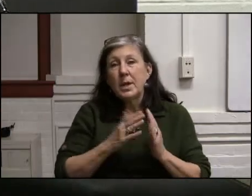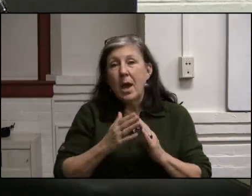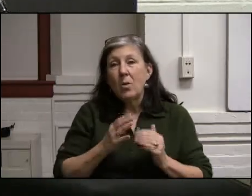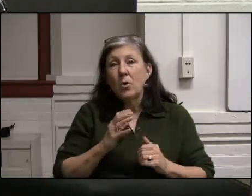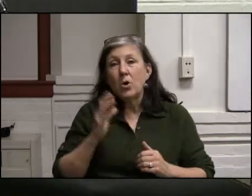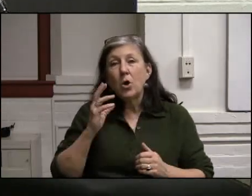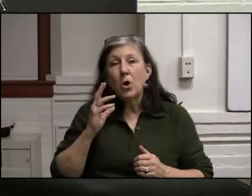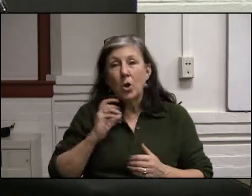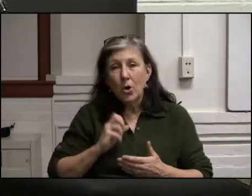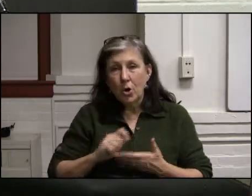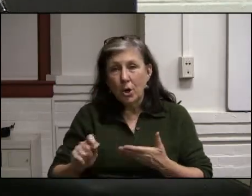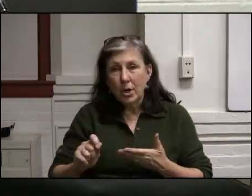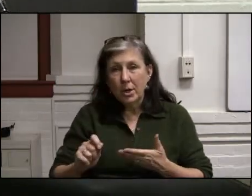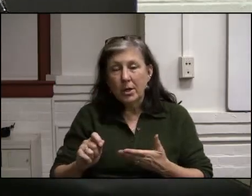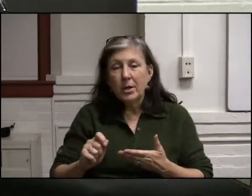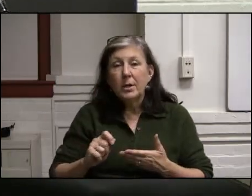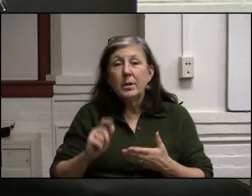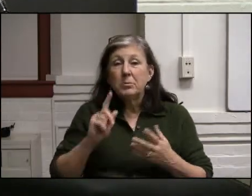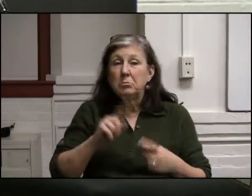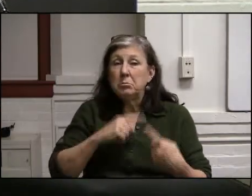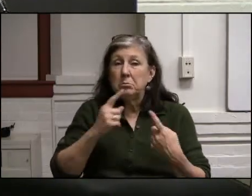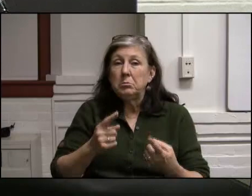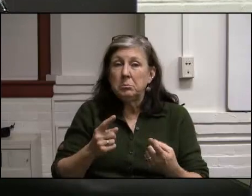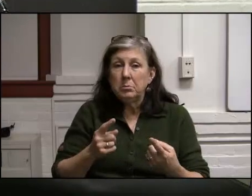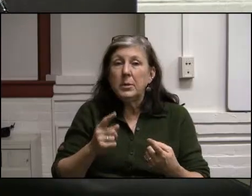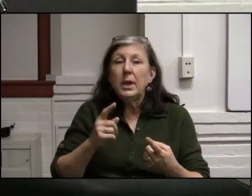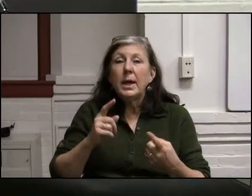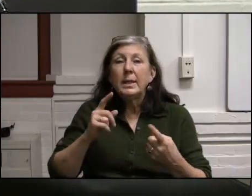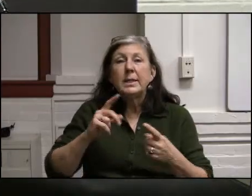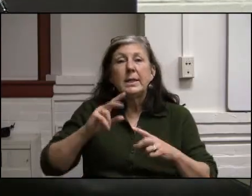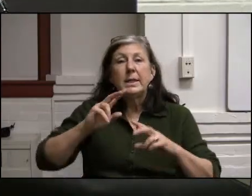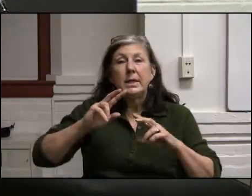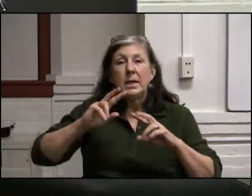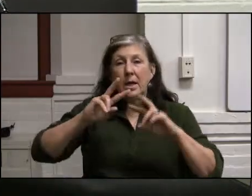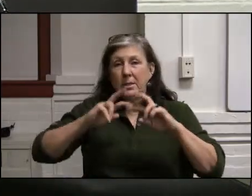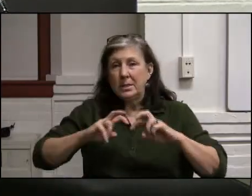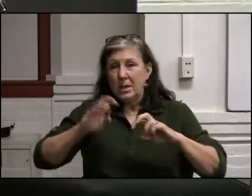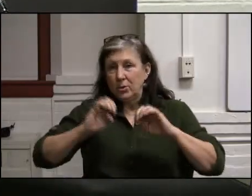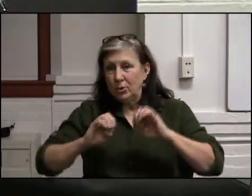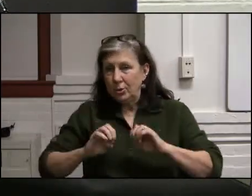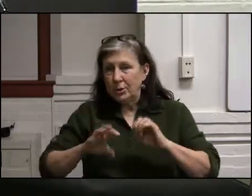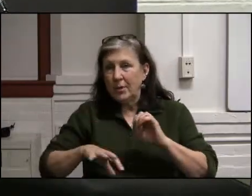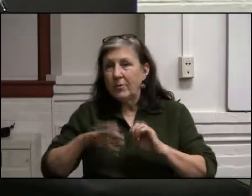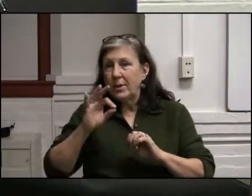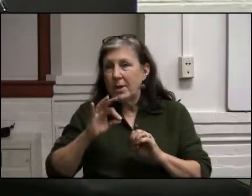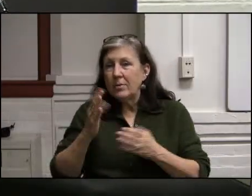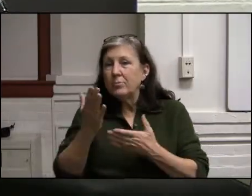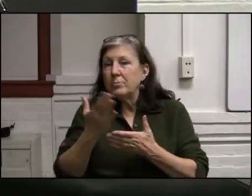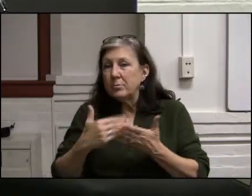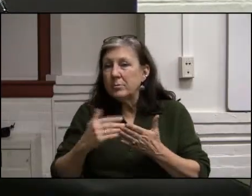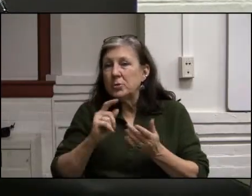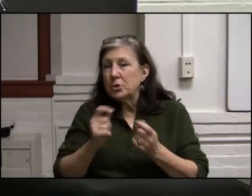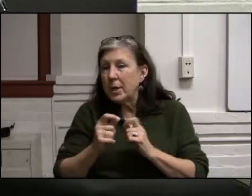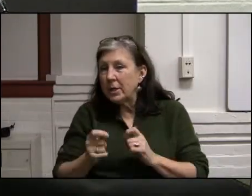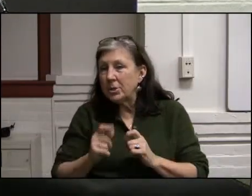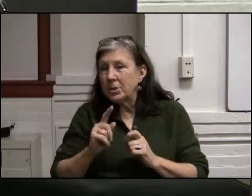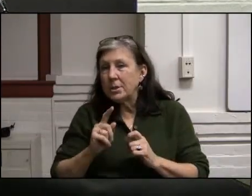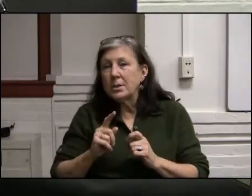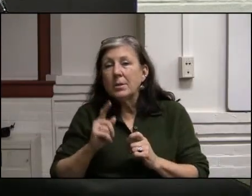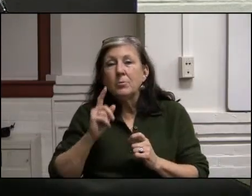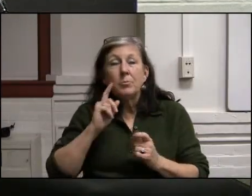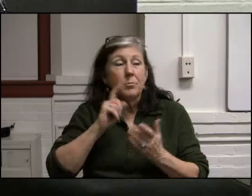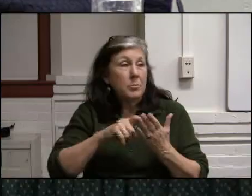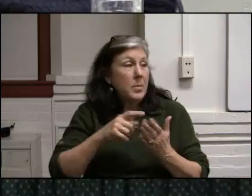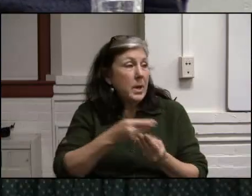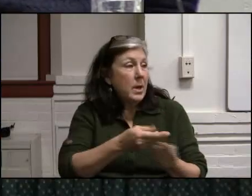the assessors have identified changes. And if you could please examine the